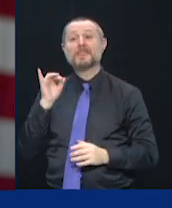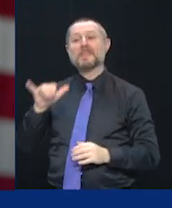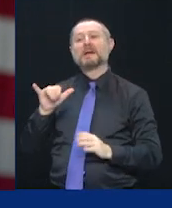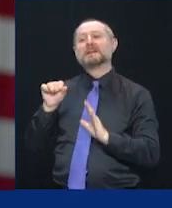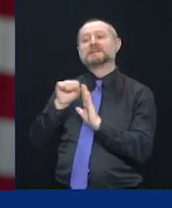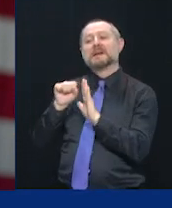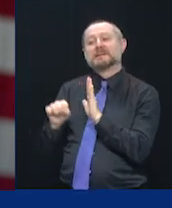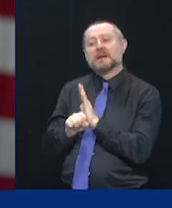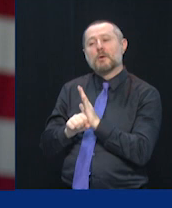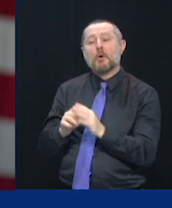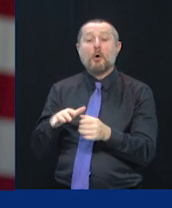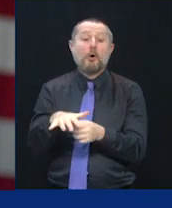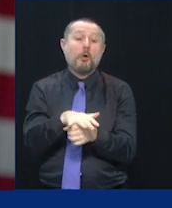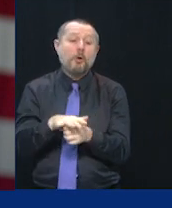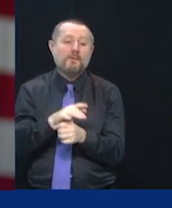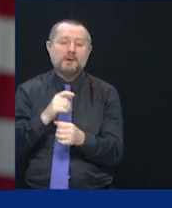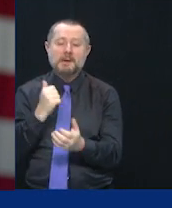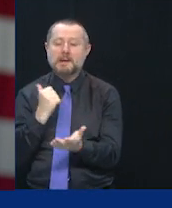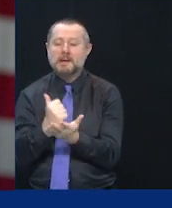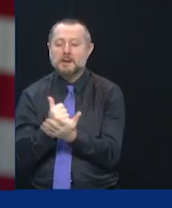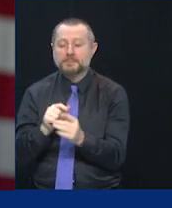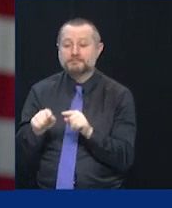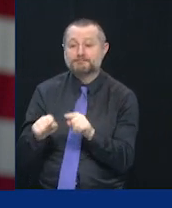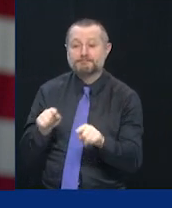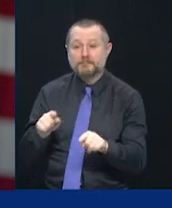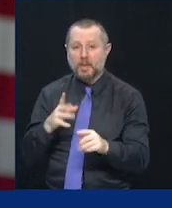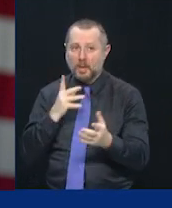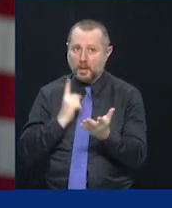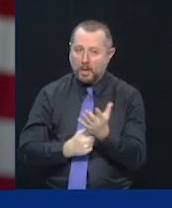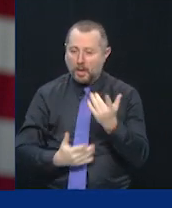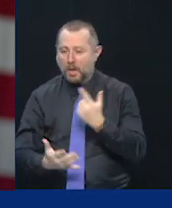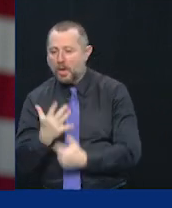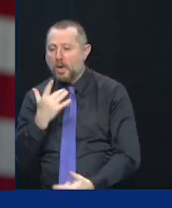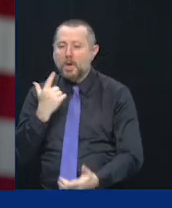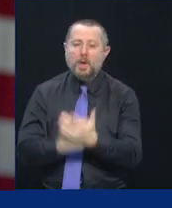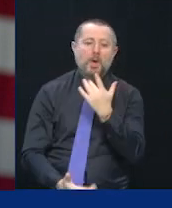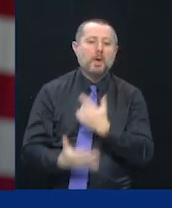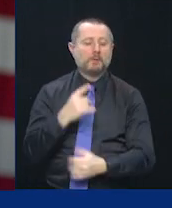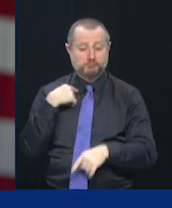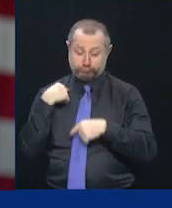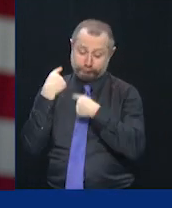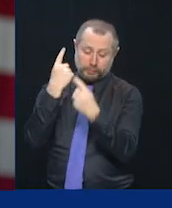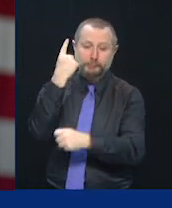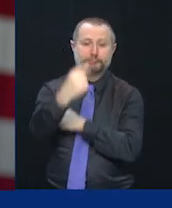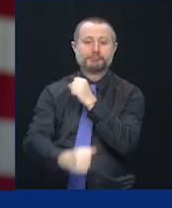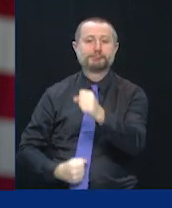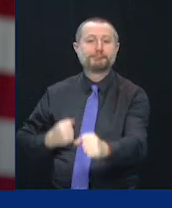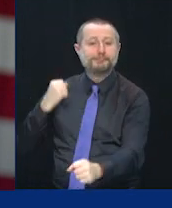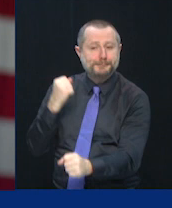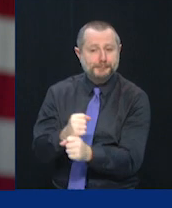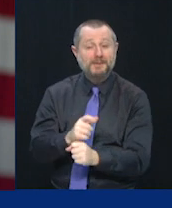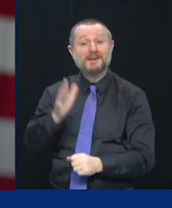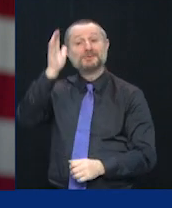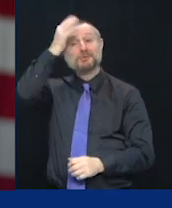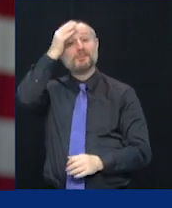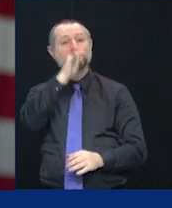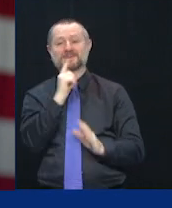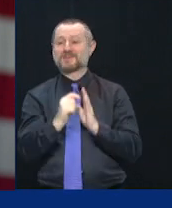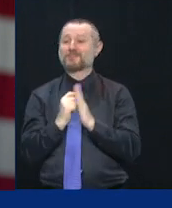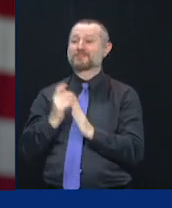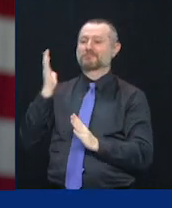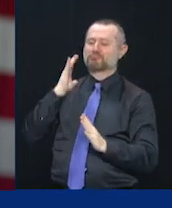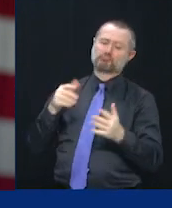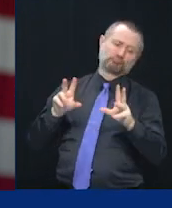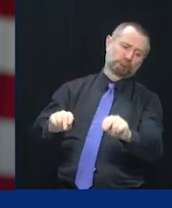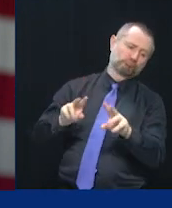Prior administration was against providing states and localities with relief. President Biden said when he